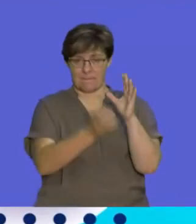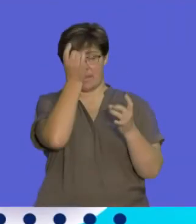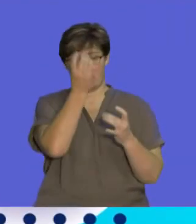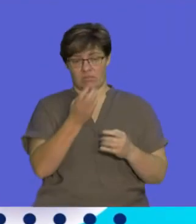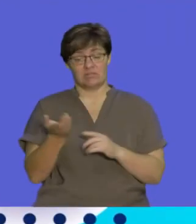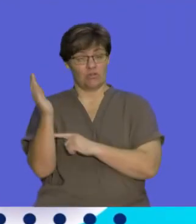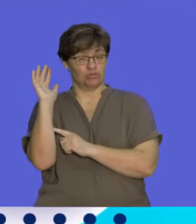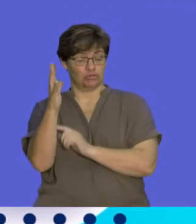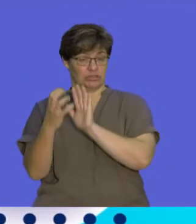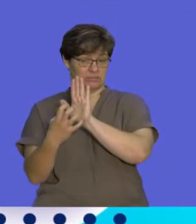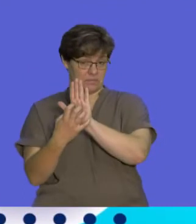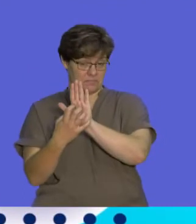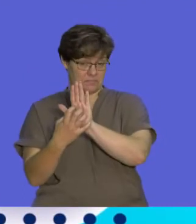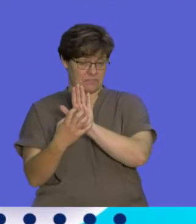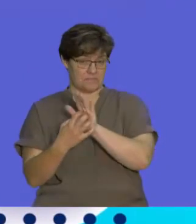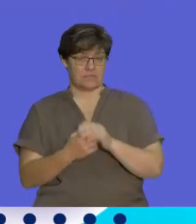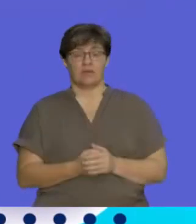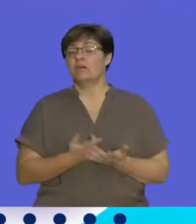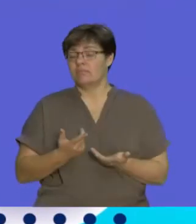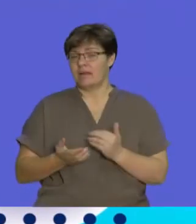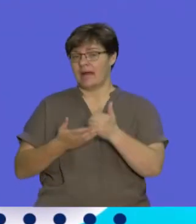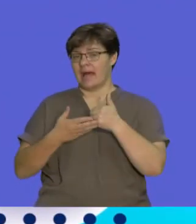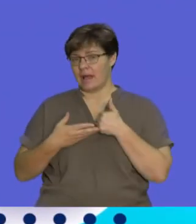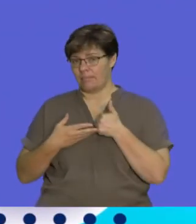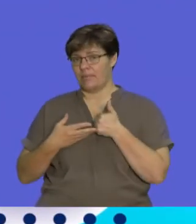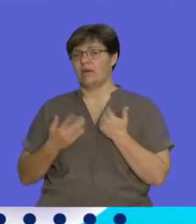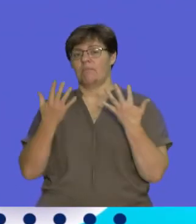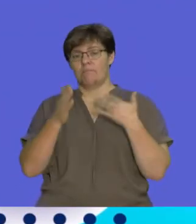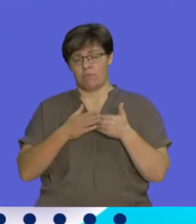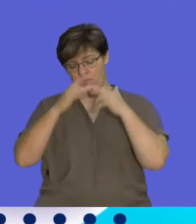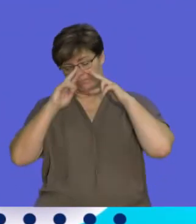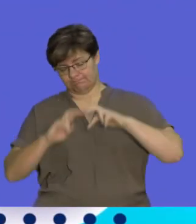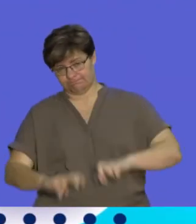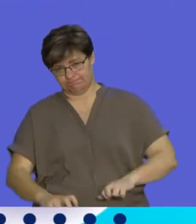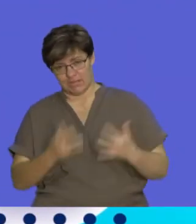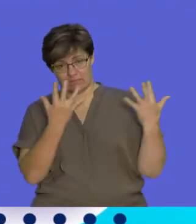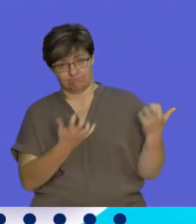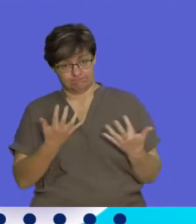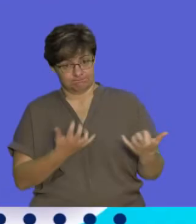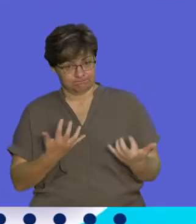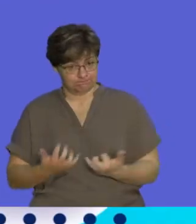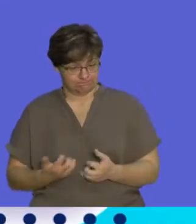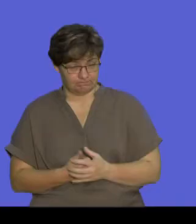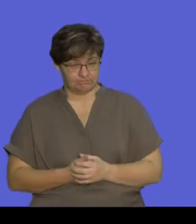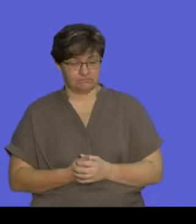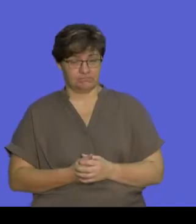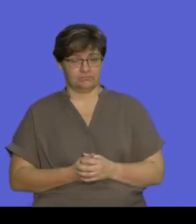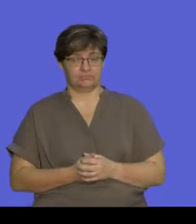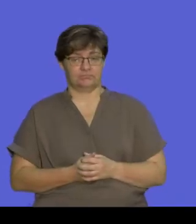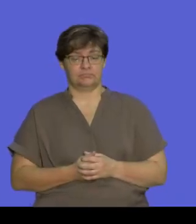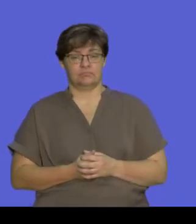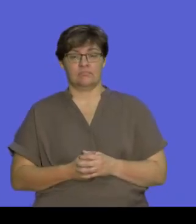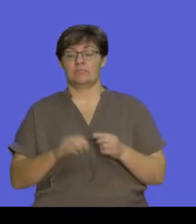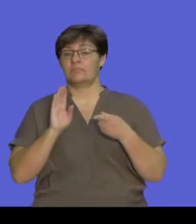on the tree diagram as possible so it will help us with any further investigations or calculations. So the first thing we